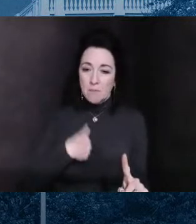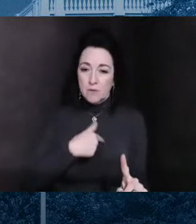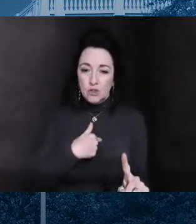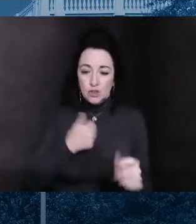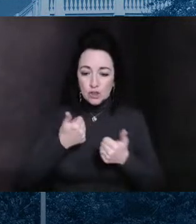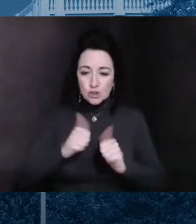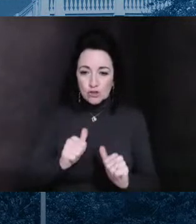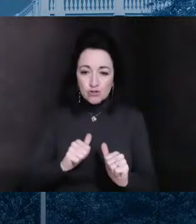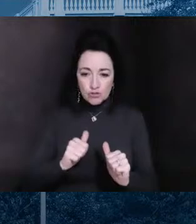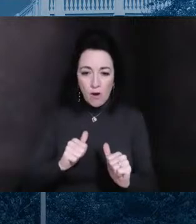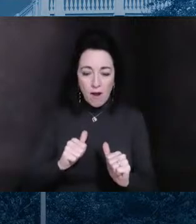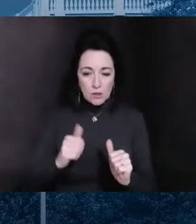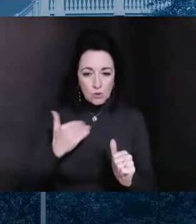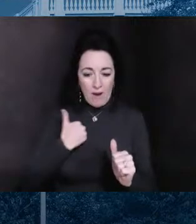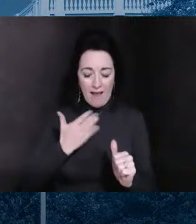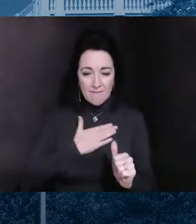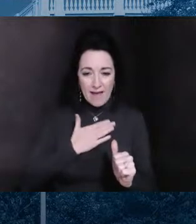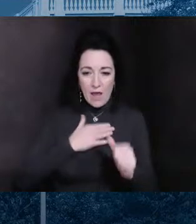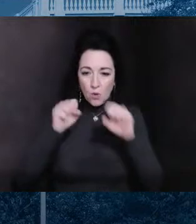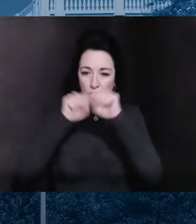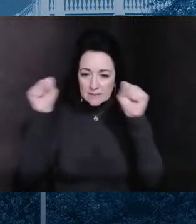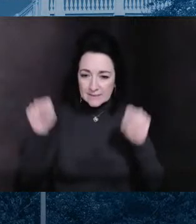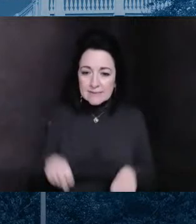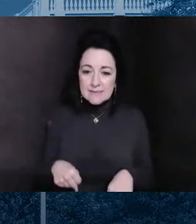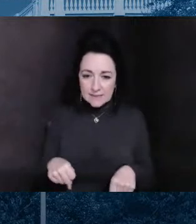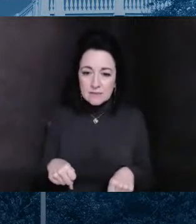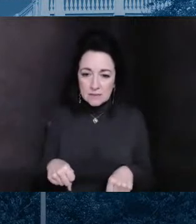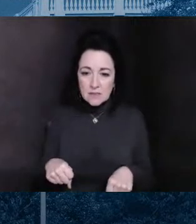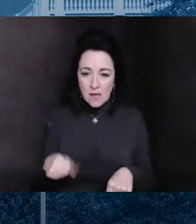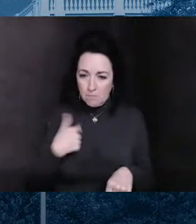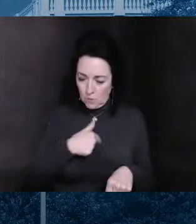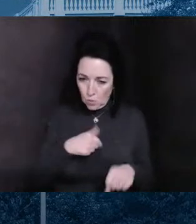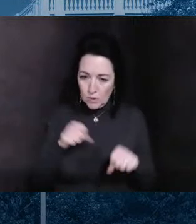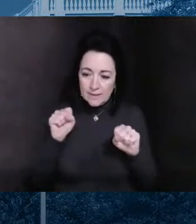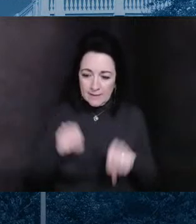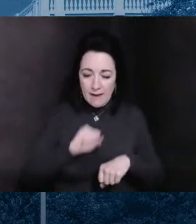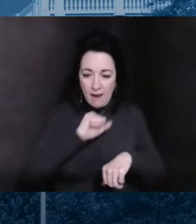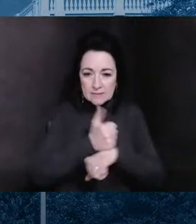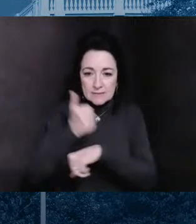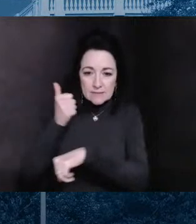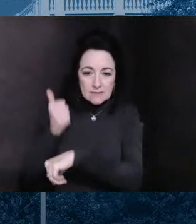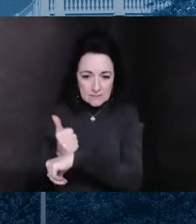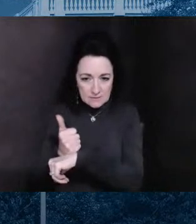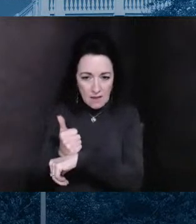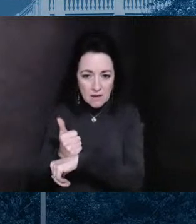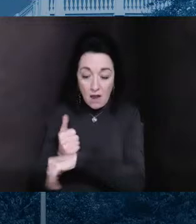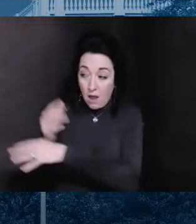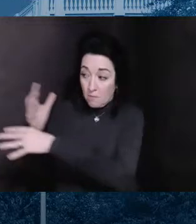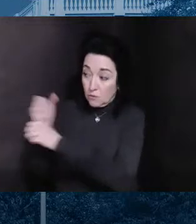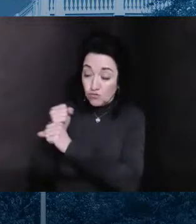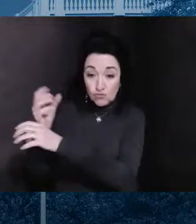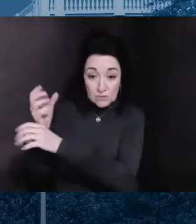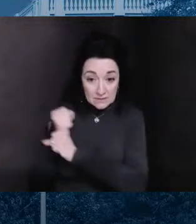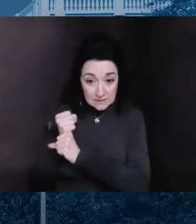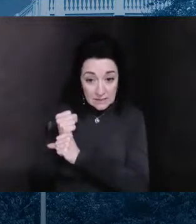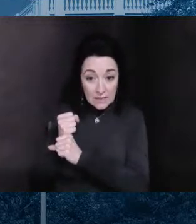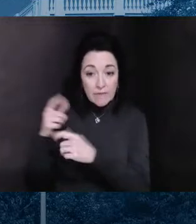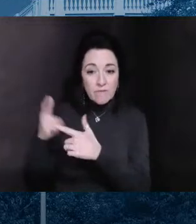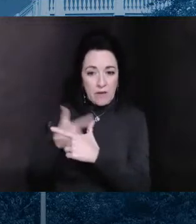and we already have the capacity to receive and administer much more